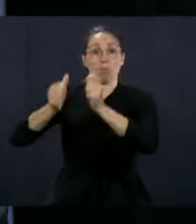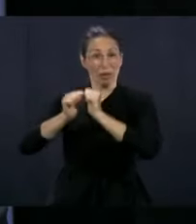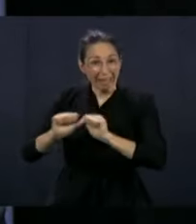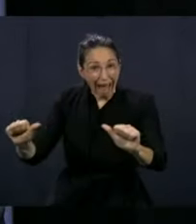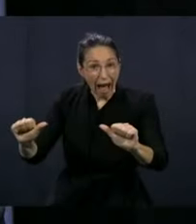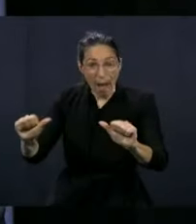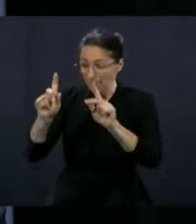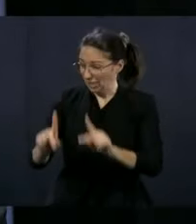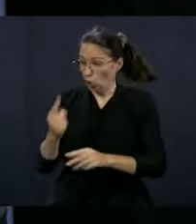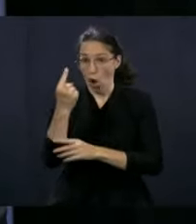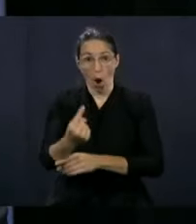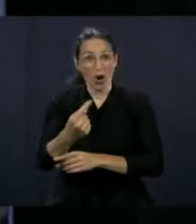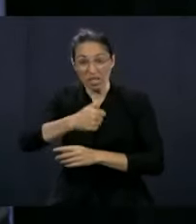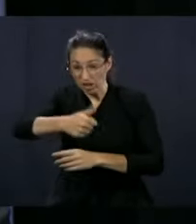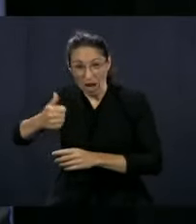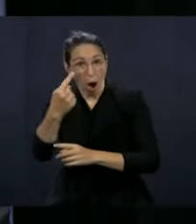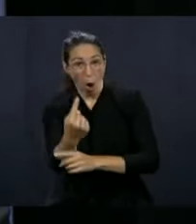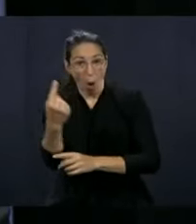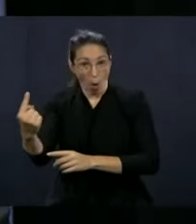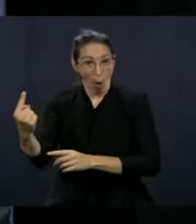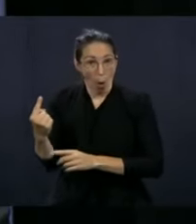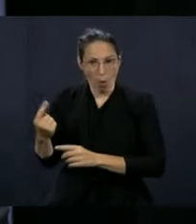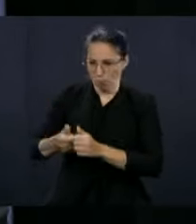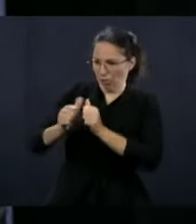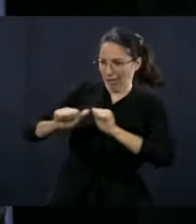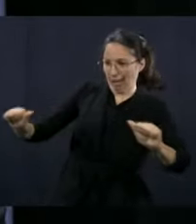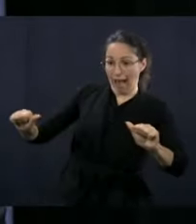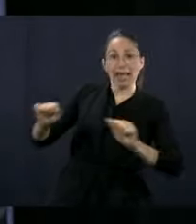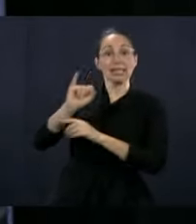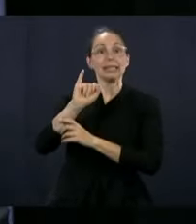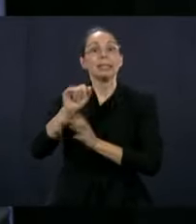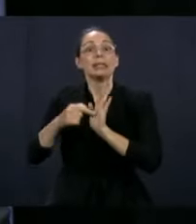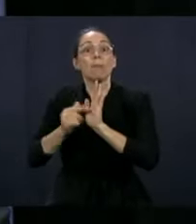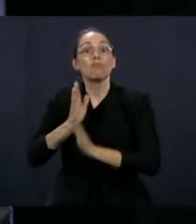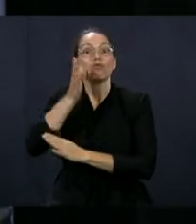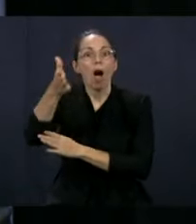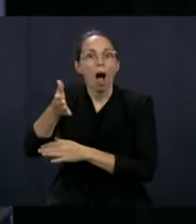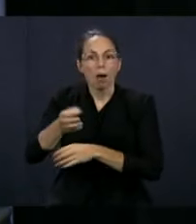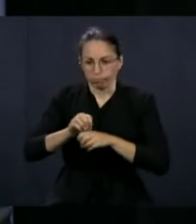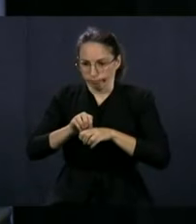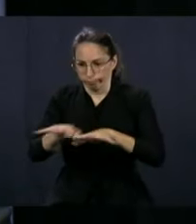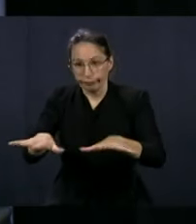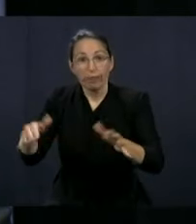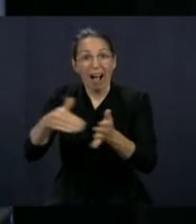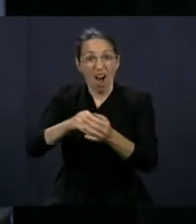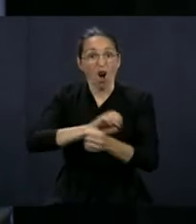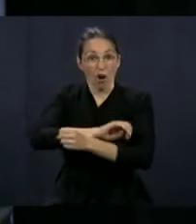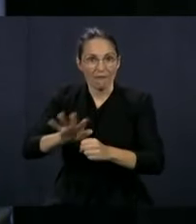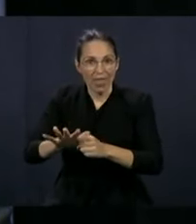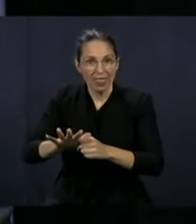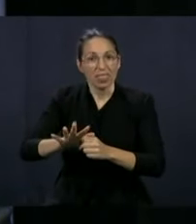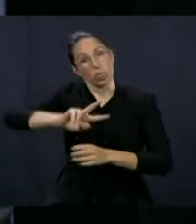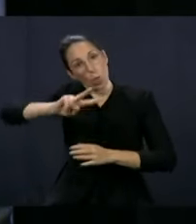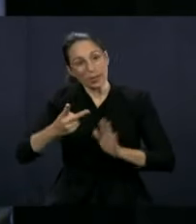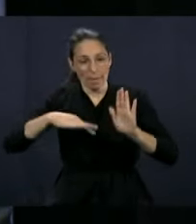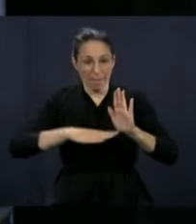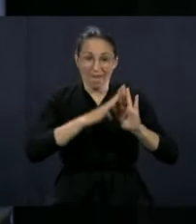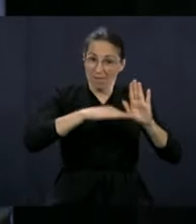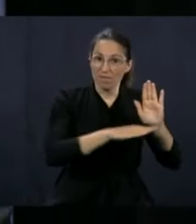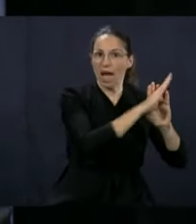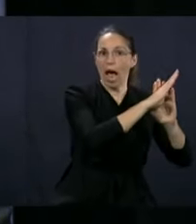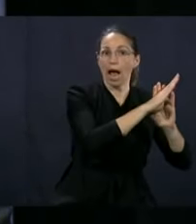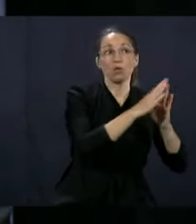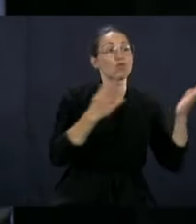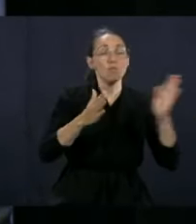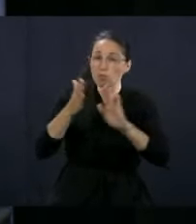occupancy room that will be bigger, more space as well if ever there's a second wave, or if there